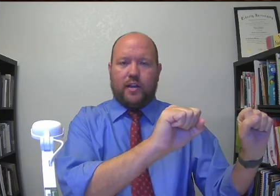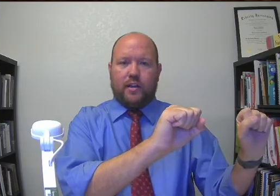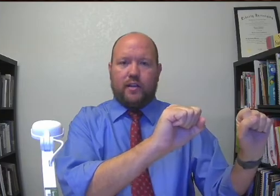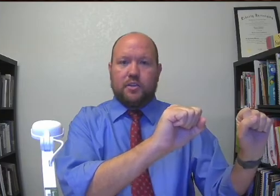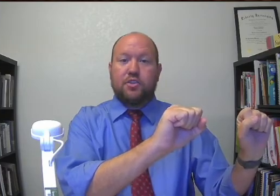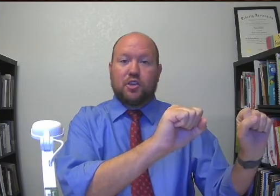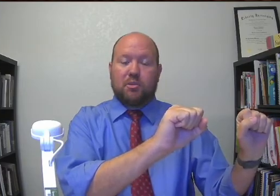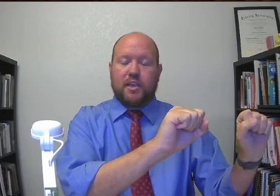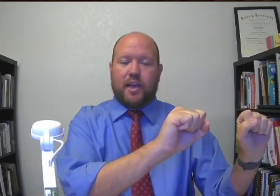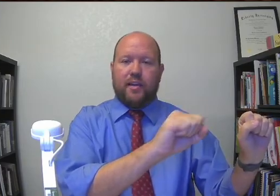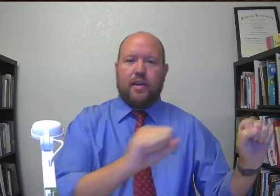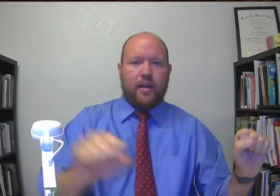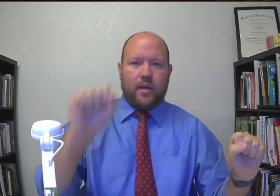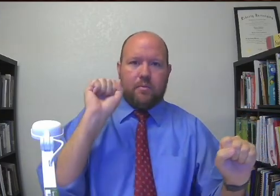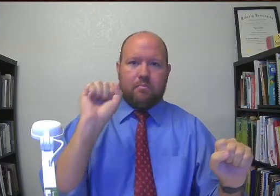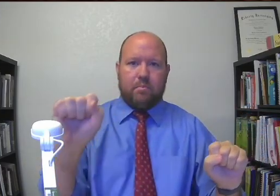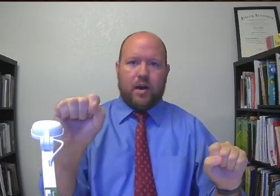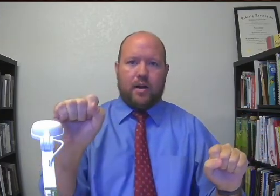Pub-li-ca-tion. Let's do syllables again.